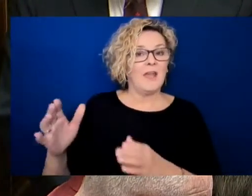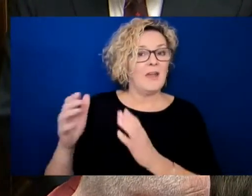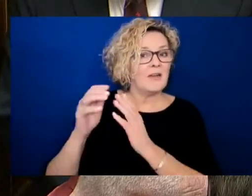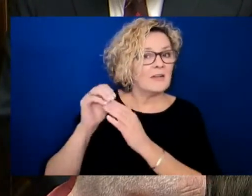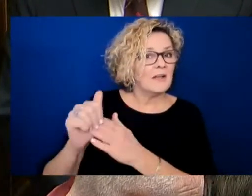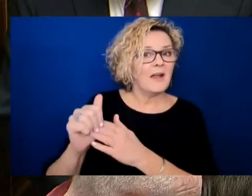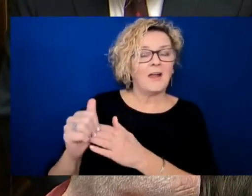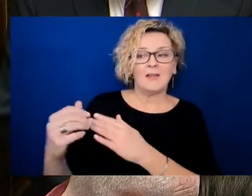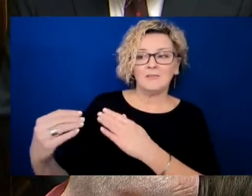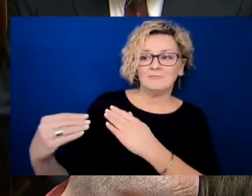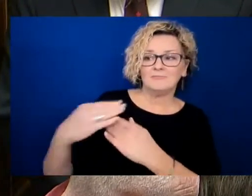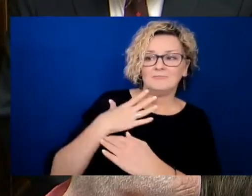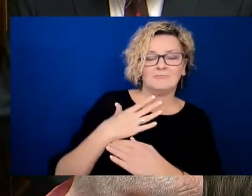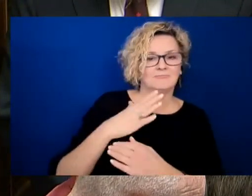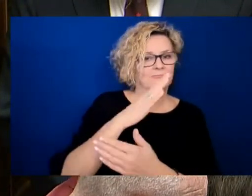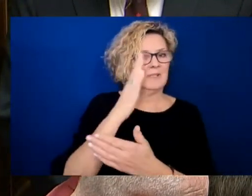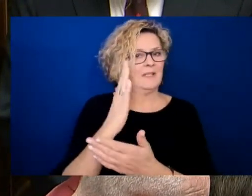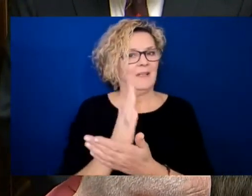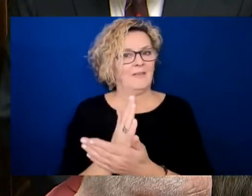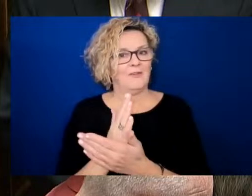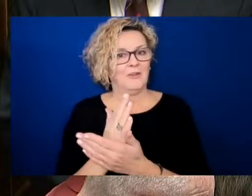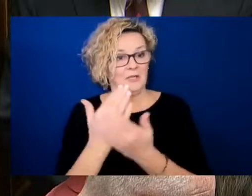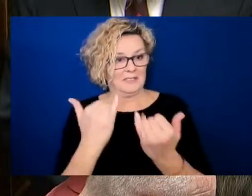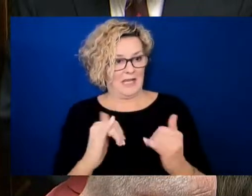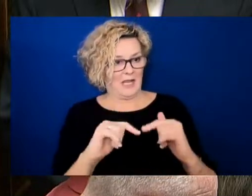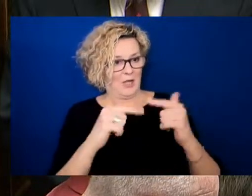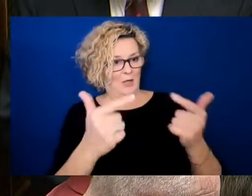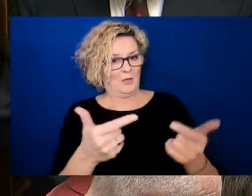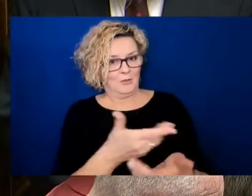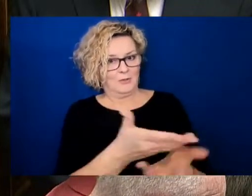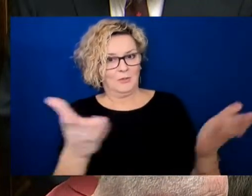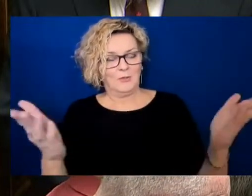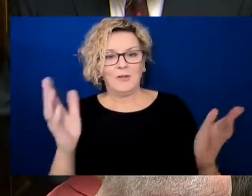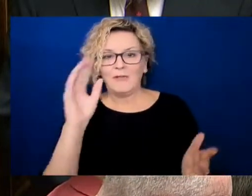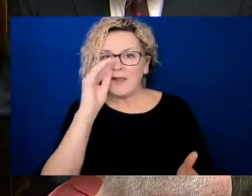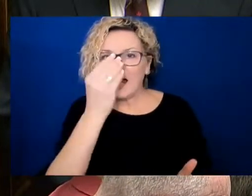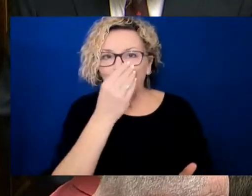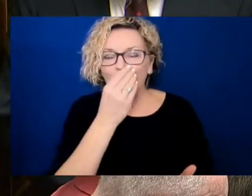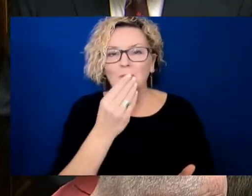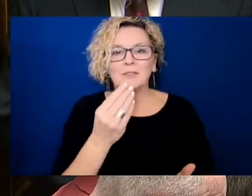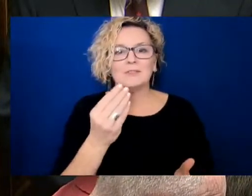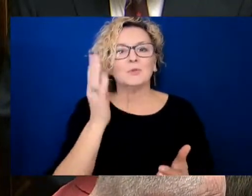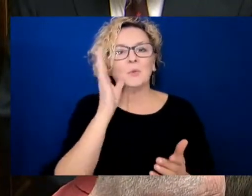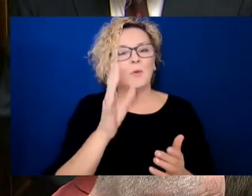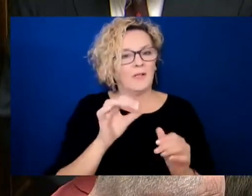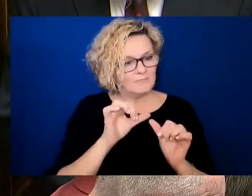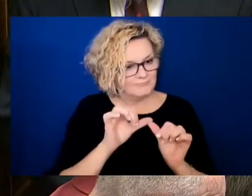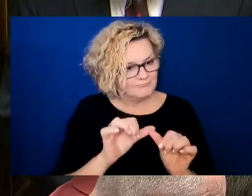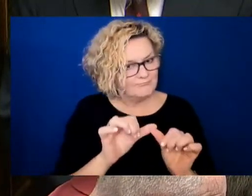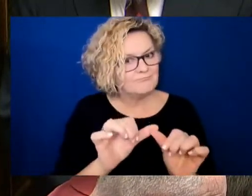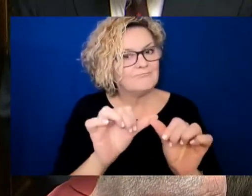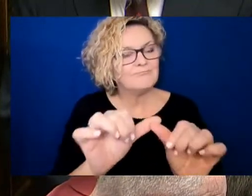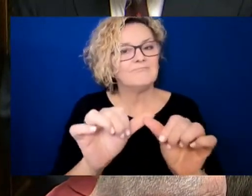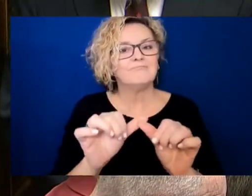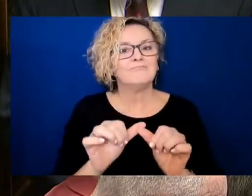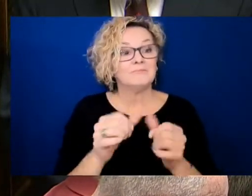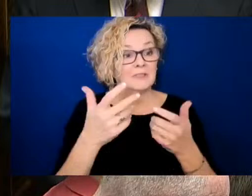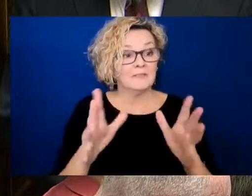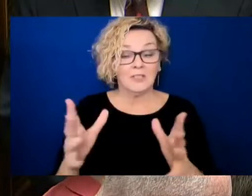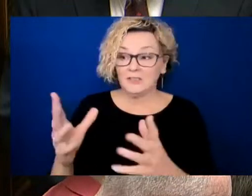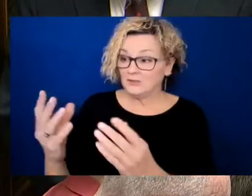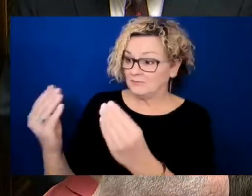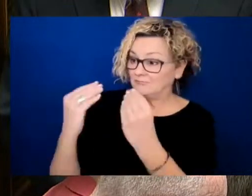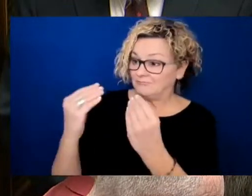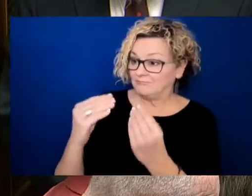We're the flowers that's carrying on what we were taught. That's why it come take you this far